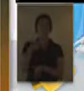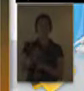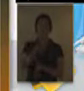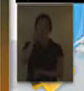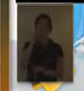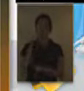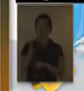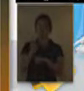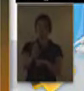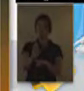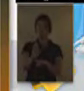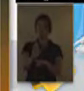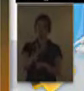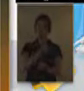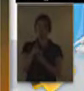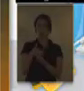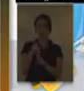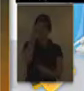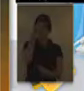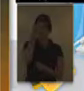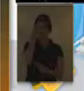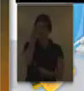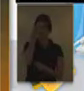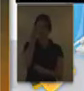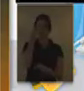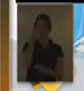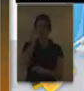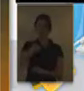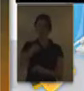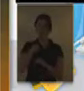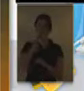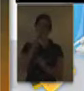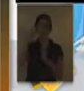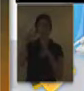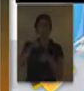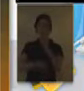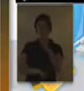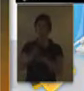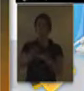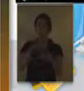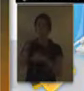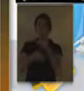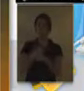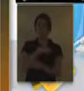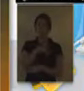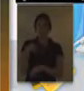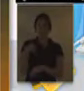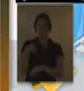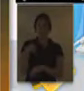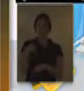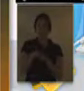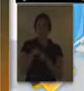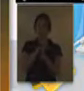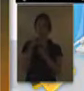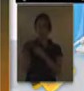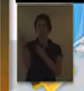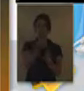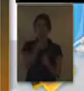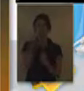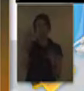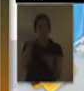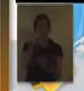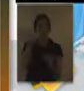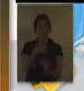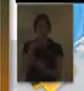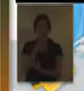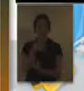And we studied a specific case, which is the one that we developed. We wanted to have a trial in a real situation, so